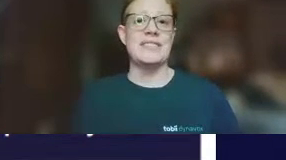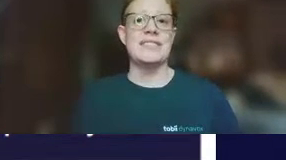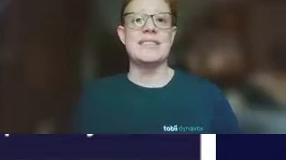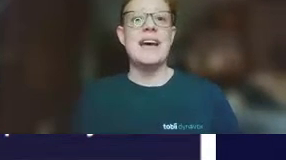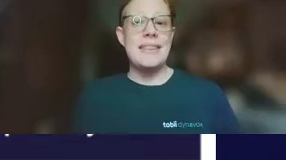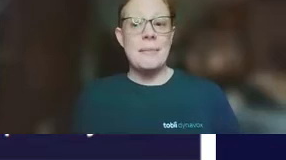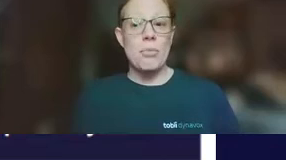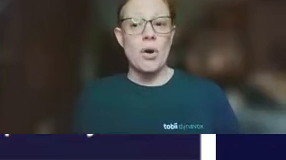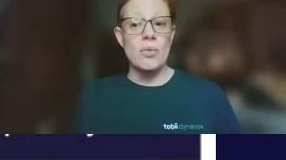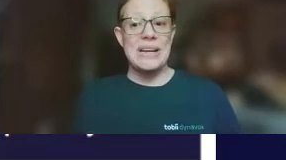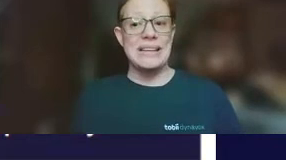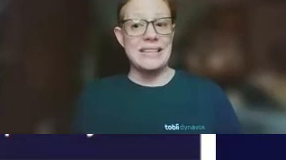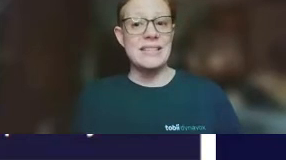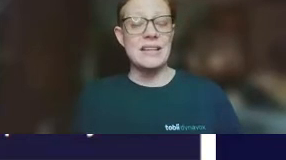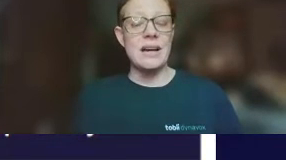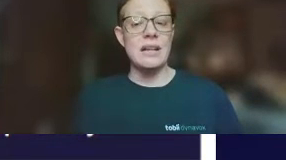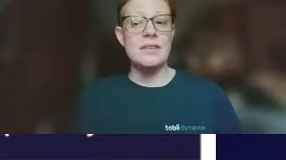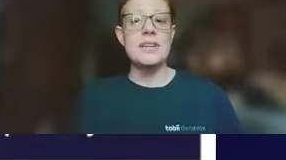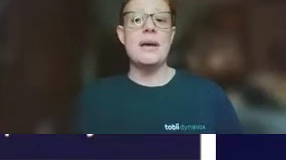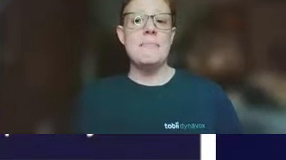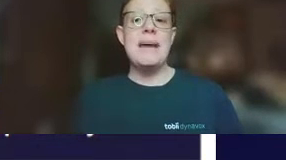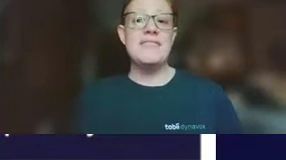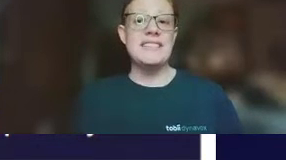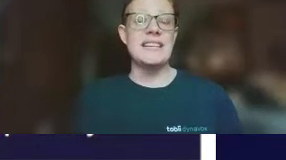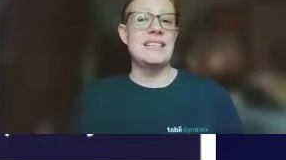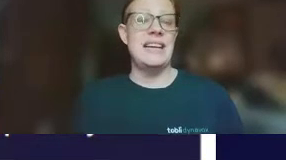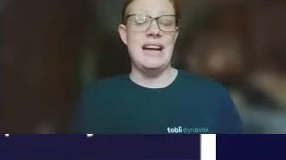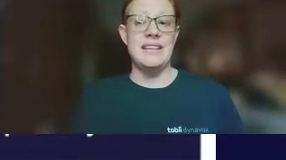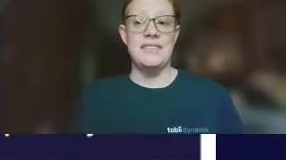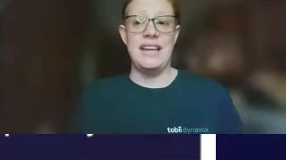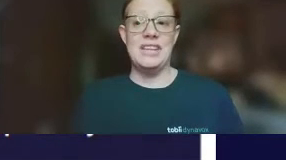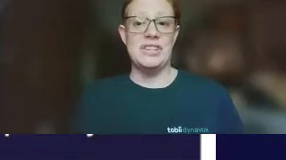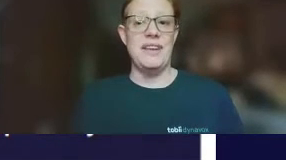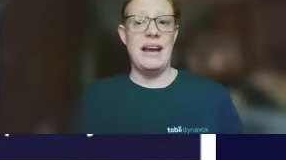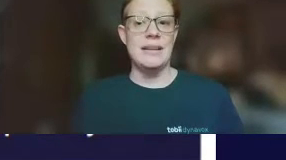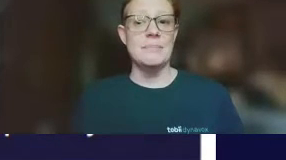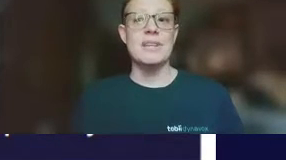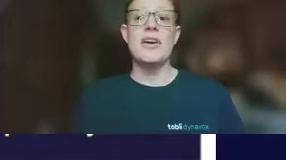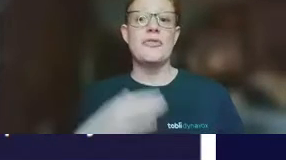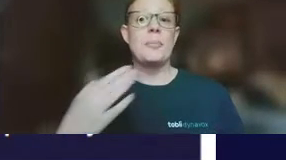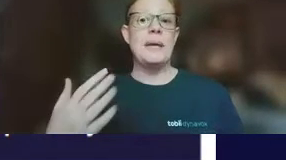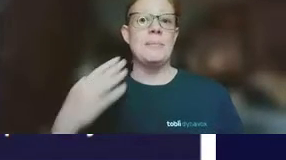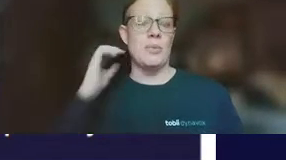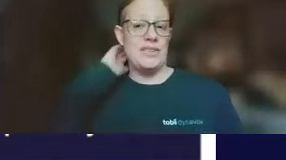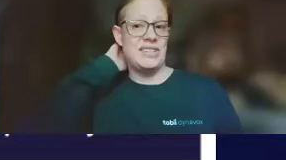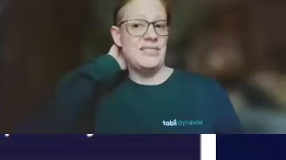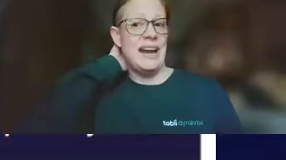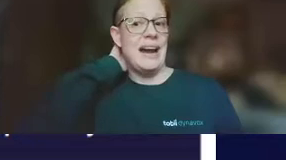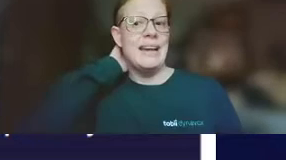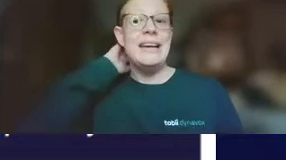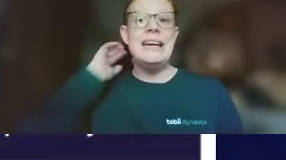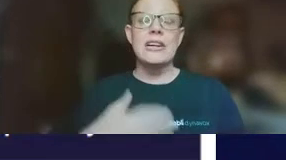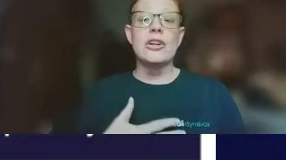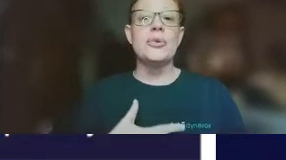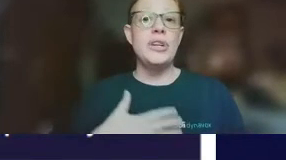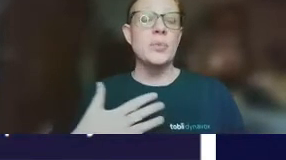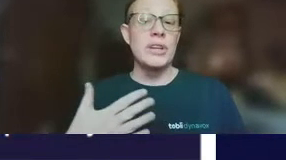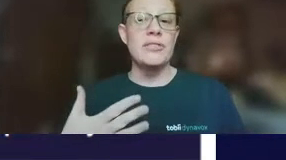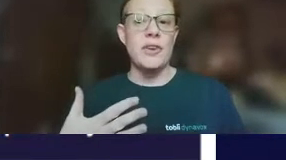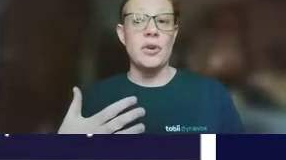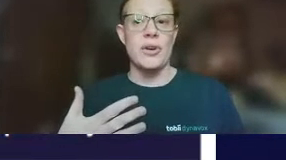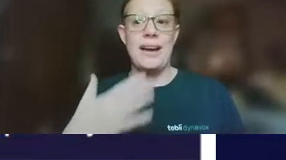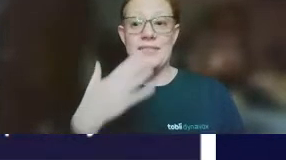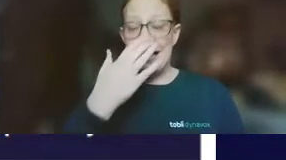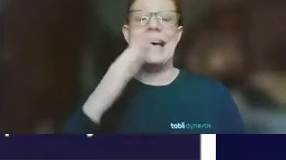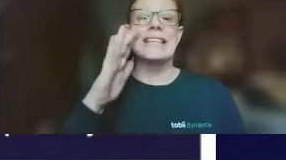suggests that more realistic colors may facilitate identification of items for people with CVI, including